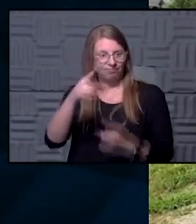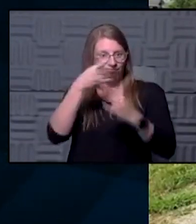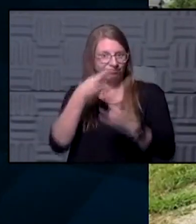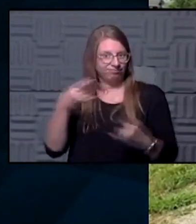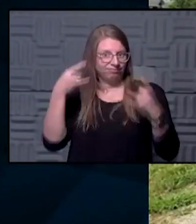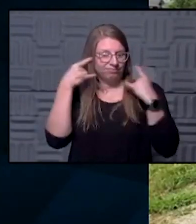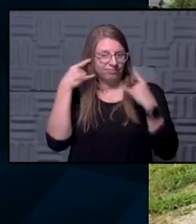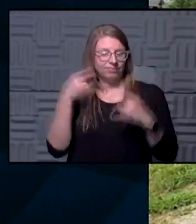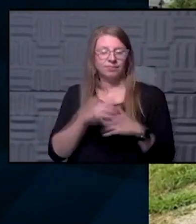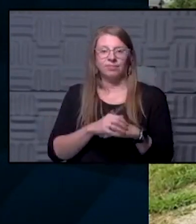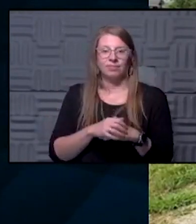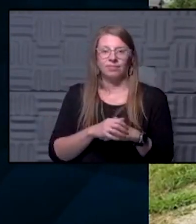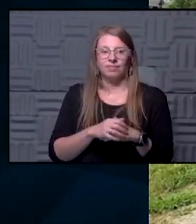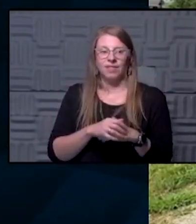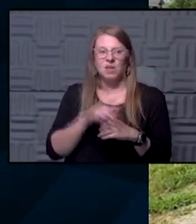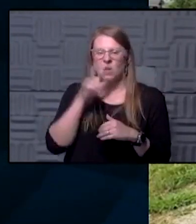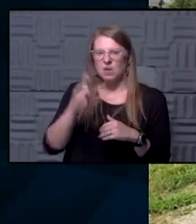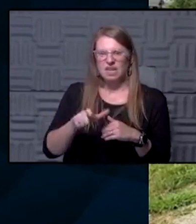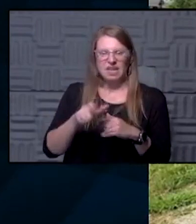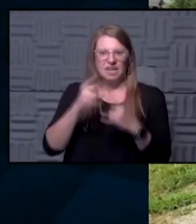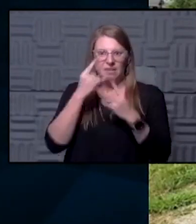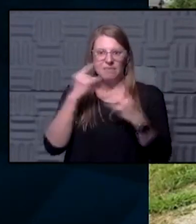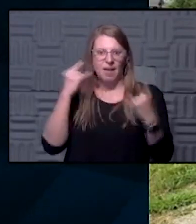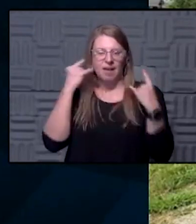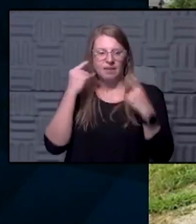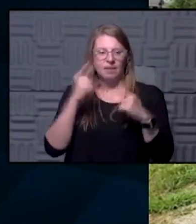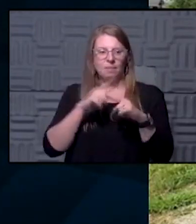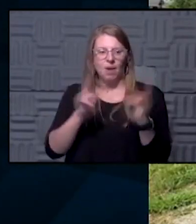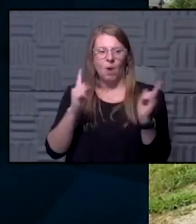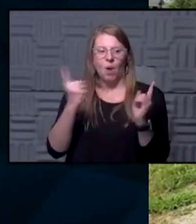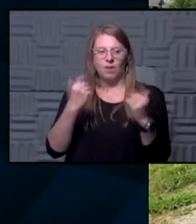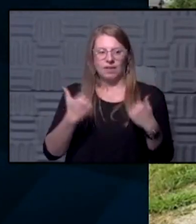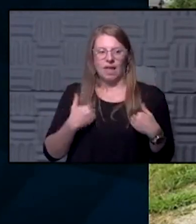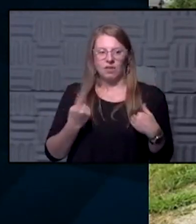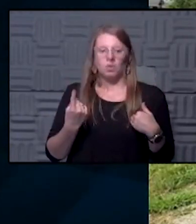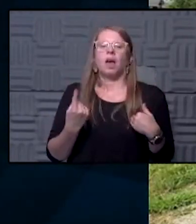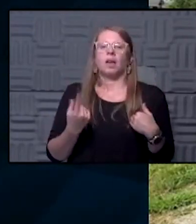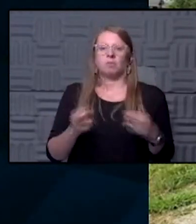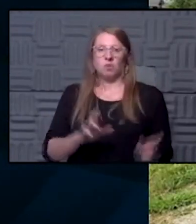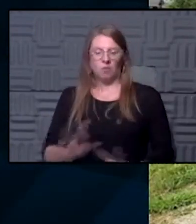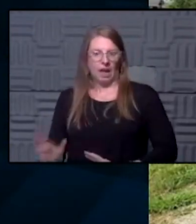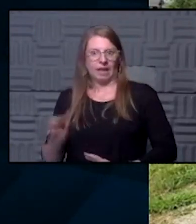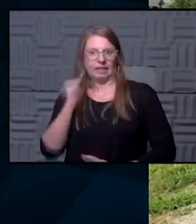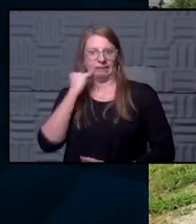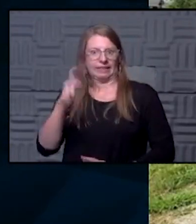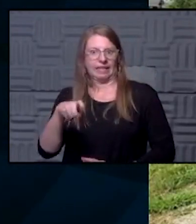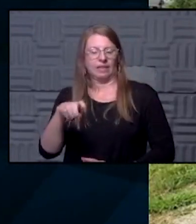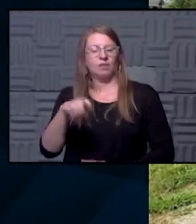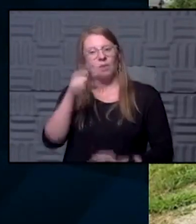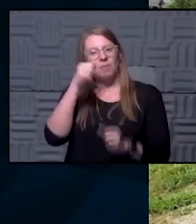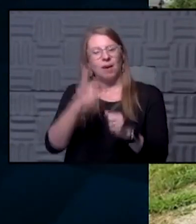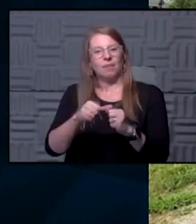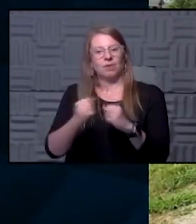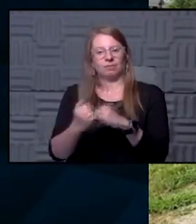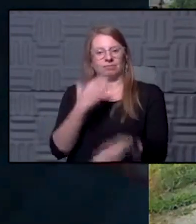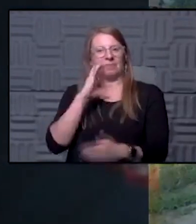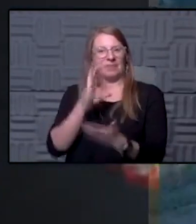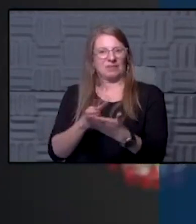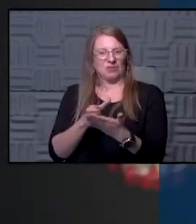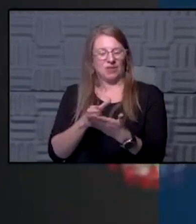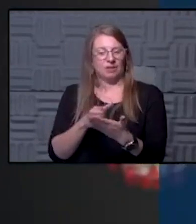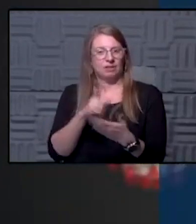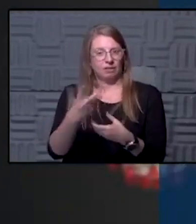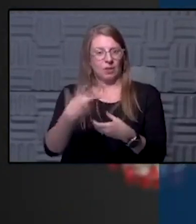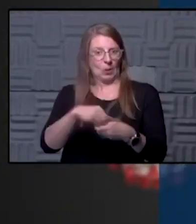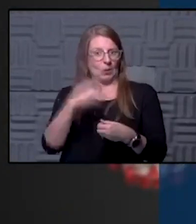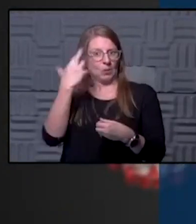She says she doesn't usually need a mask when she's out on the trail, but she always has one just to be ready in case. Remember to send us those mask photos. You can